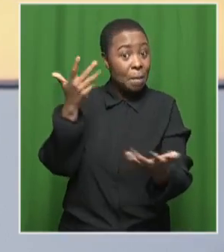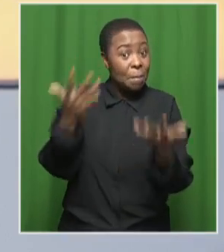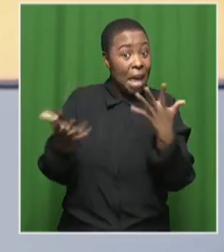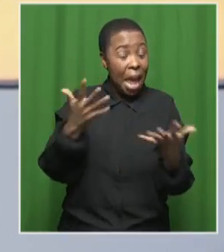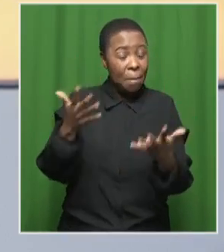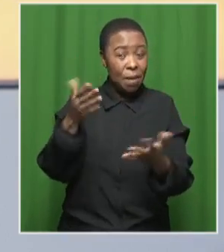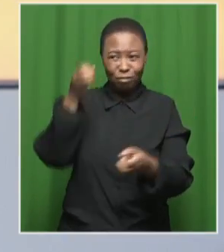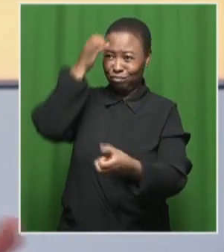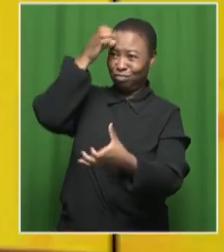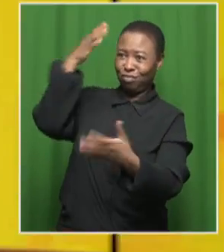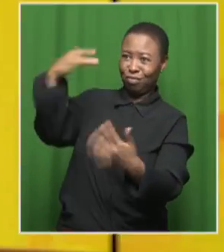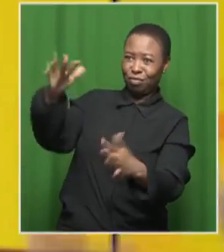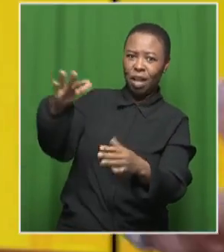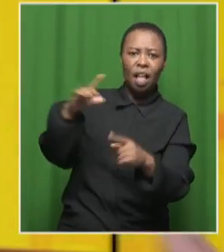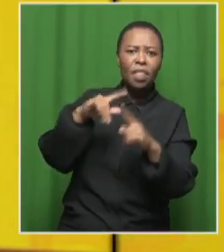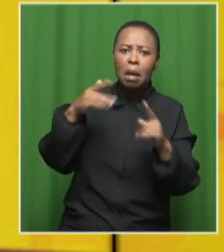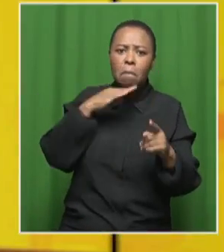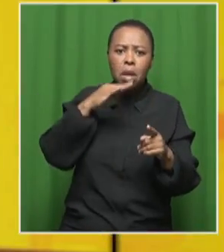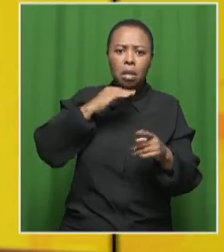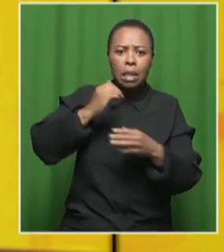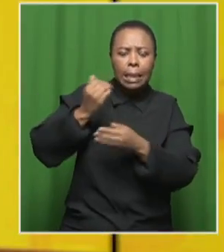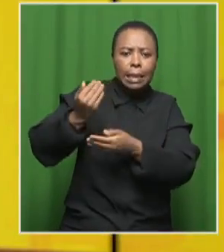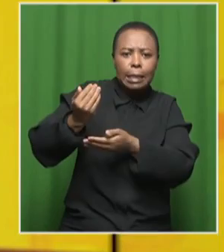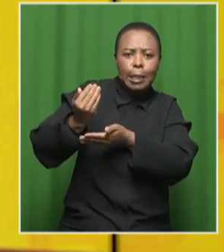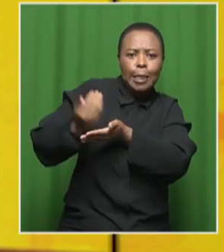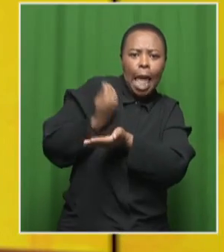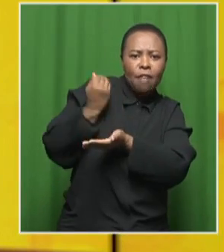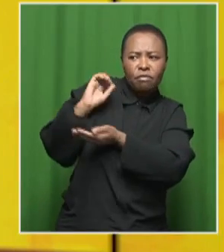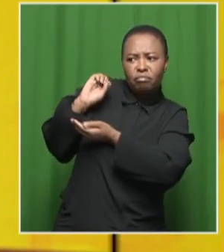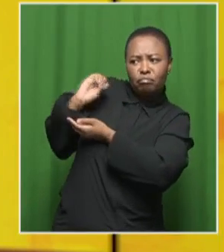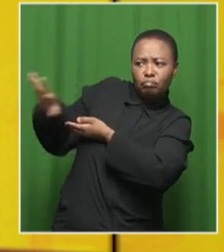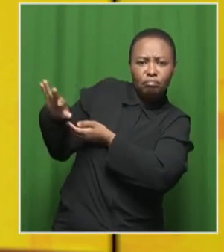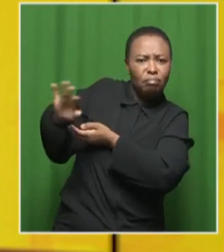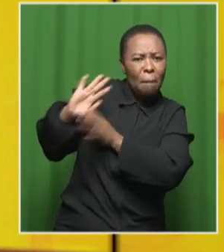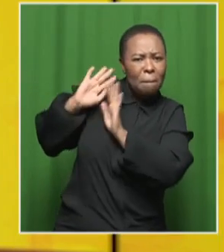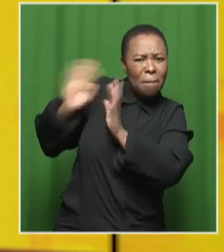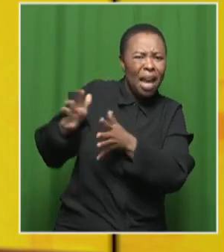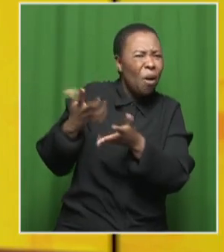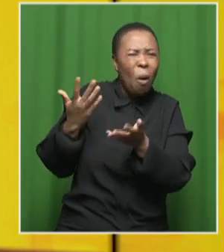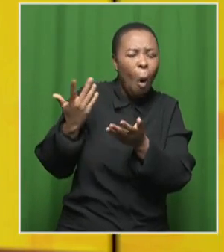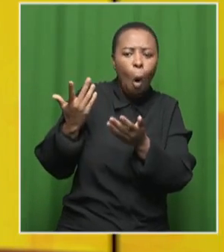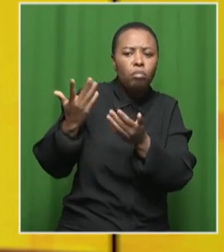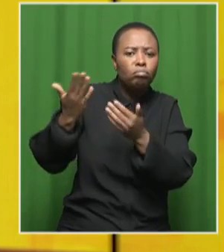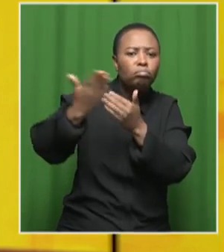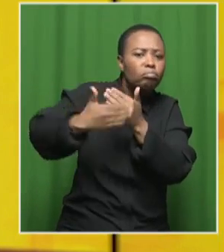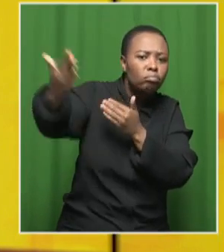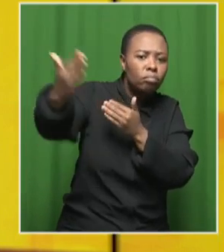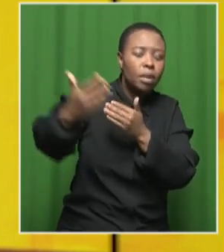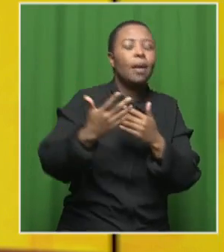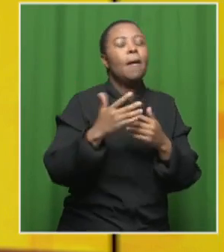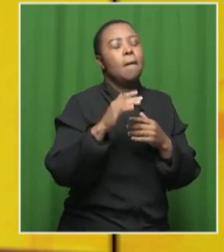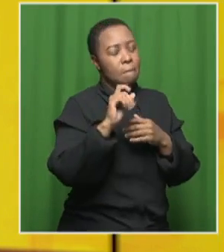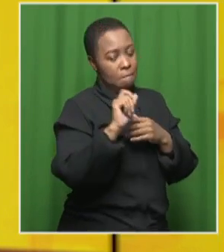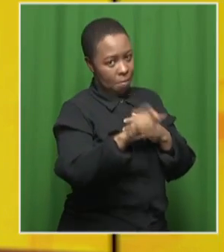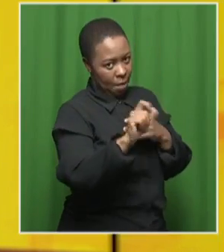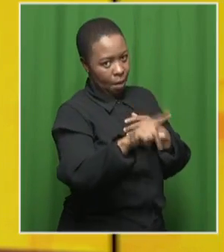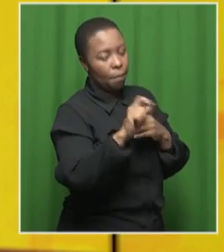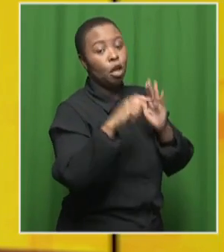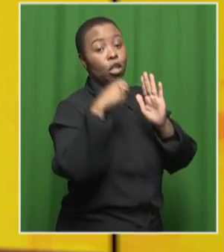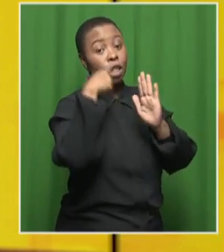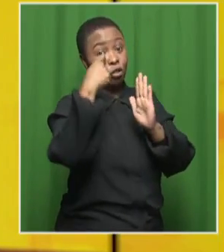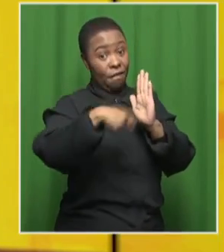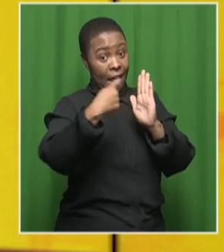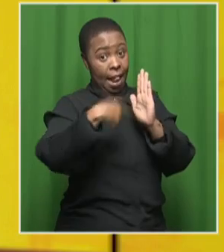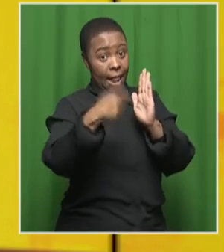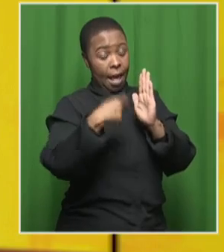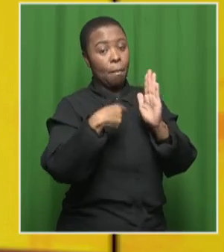but then what happens? Do they just go into the archives of what was, or is there a platform for them to go further? That is the journey of the film,